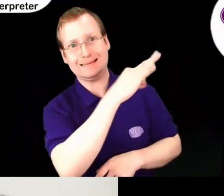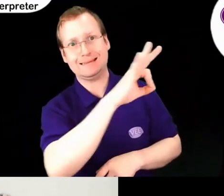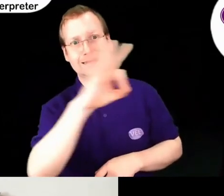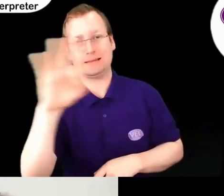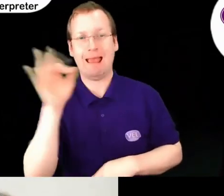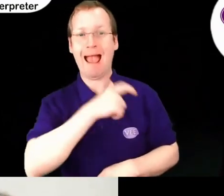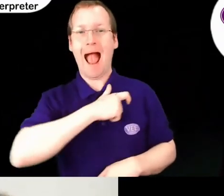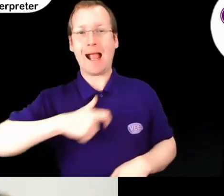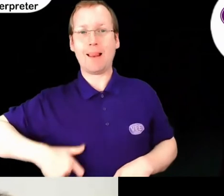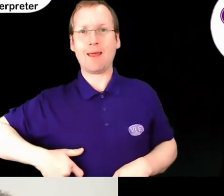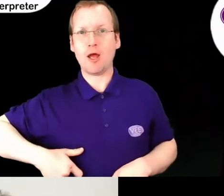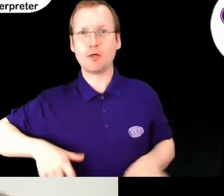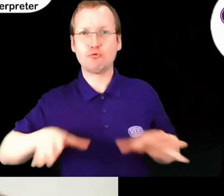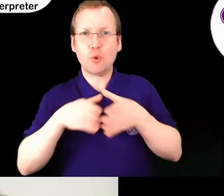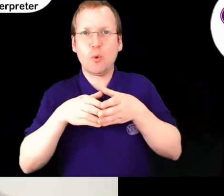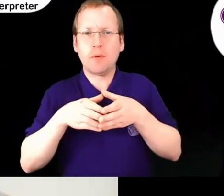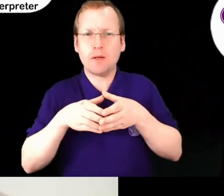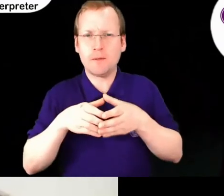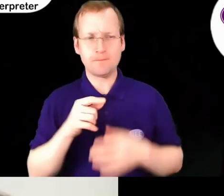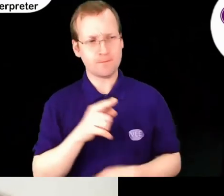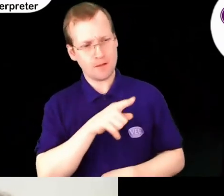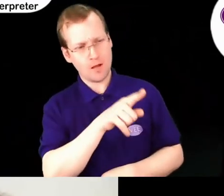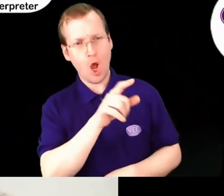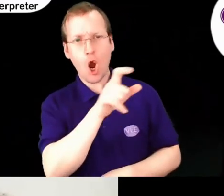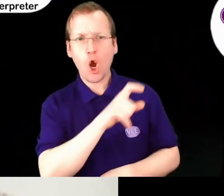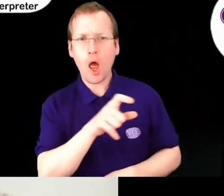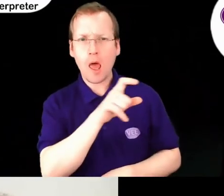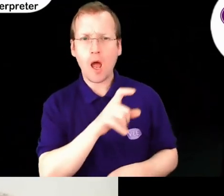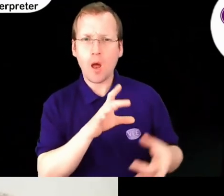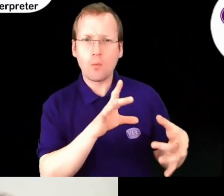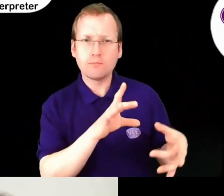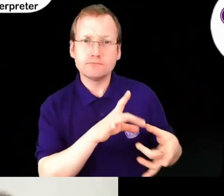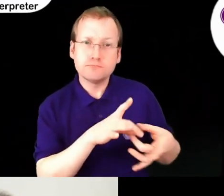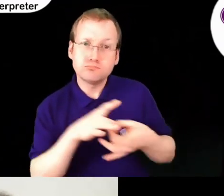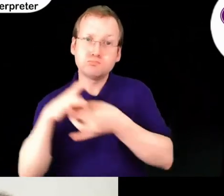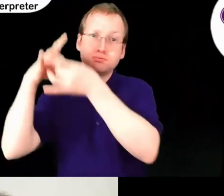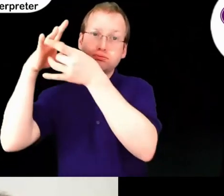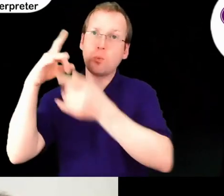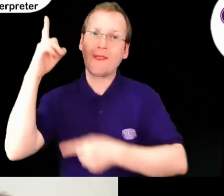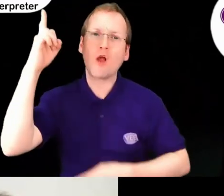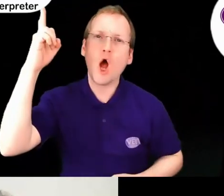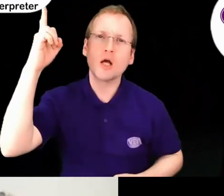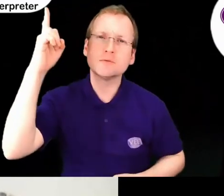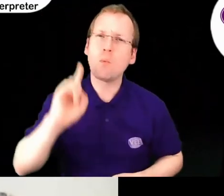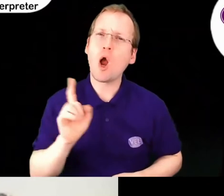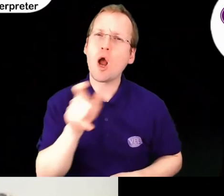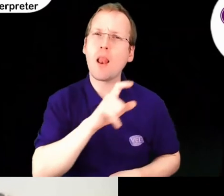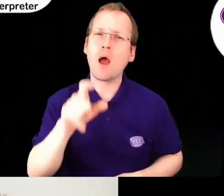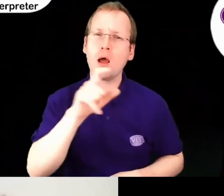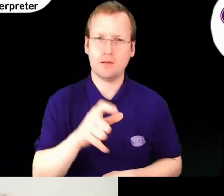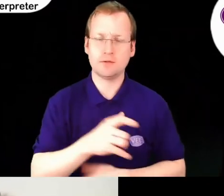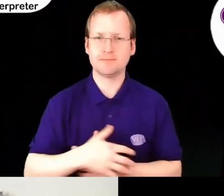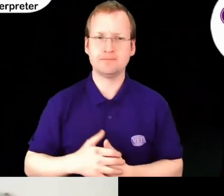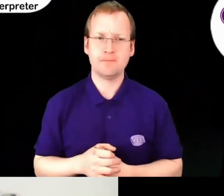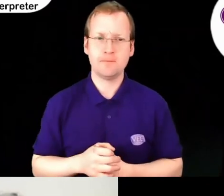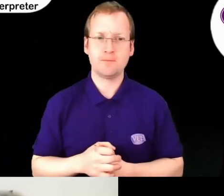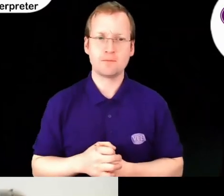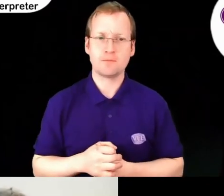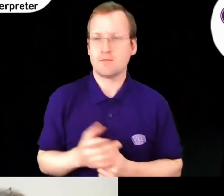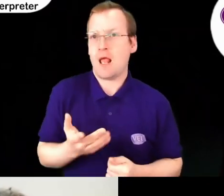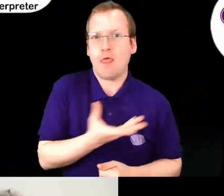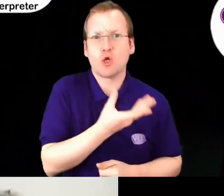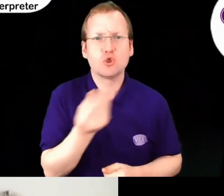Anglicans what colour they associated with God. And I thought that, you know,